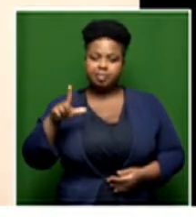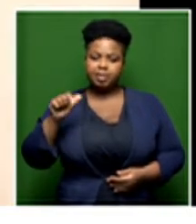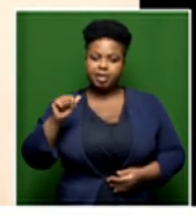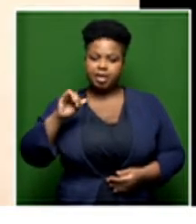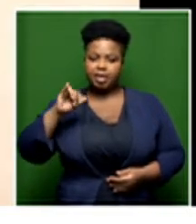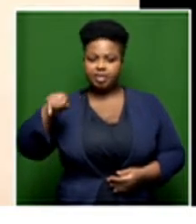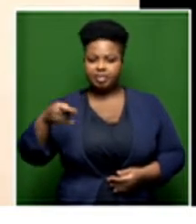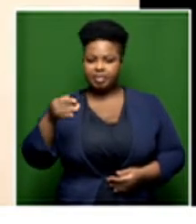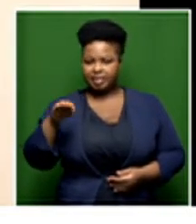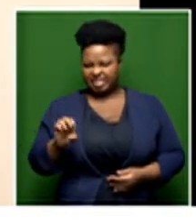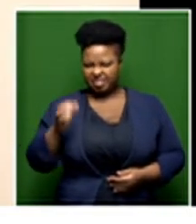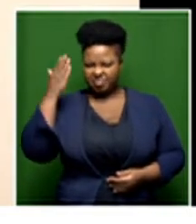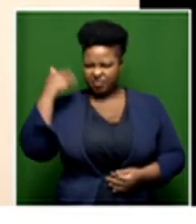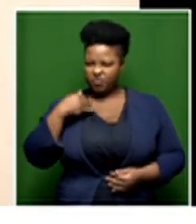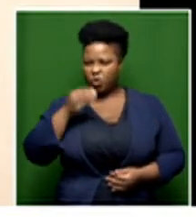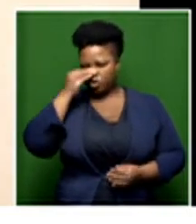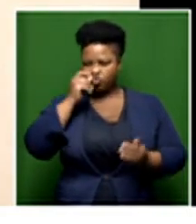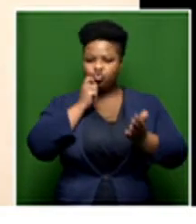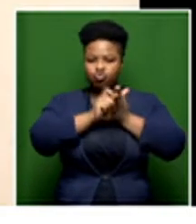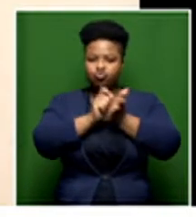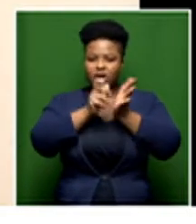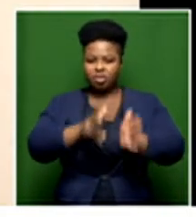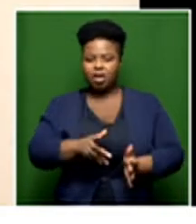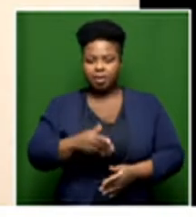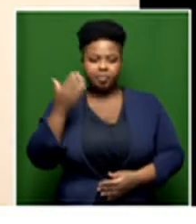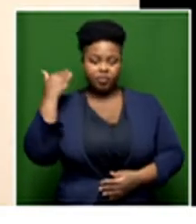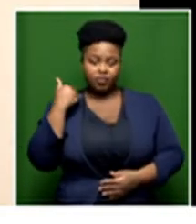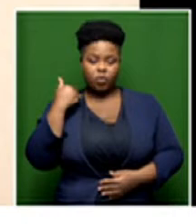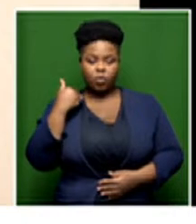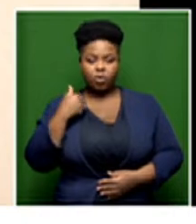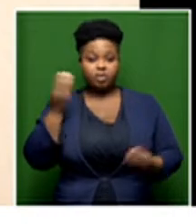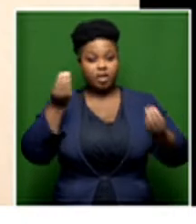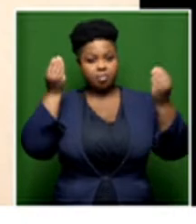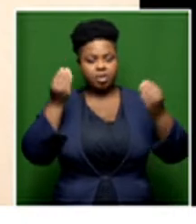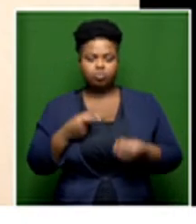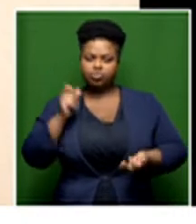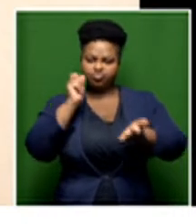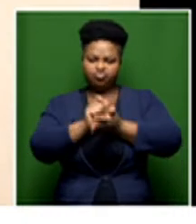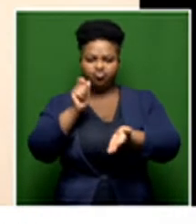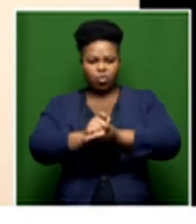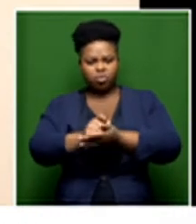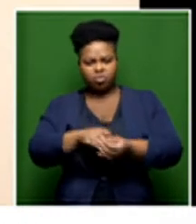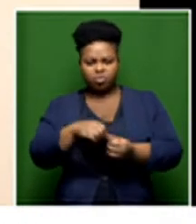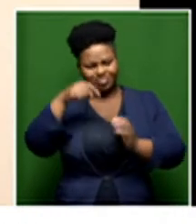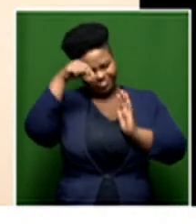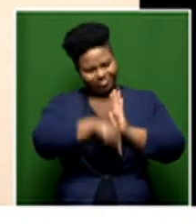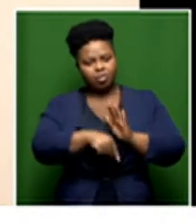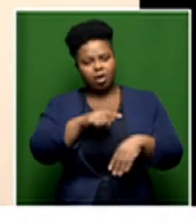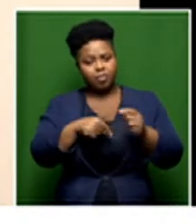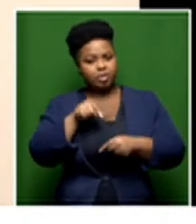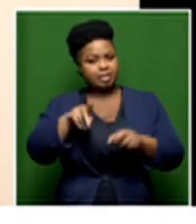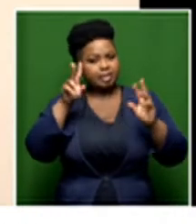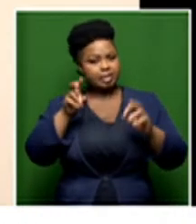our star journalist at the time, who then wrote, you know, vehemently about this matter